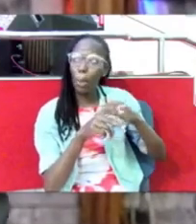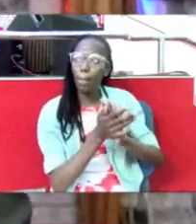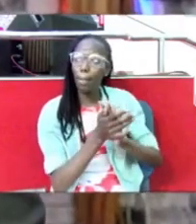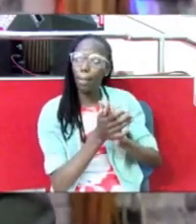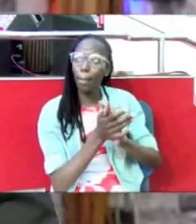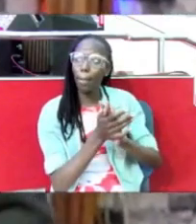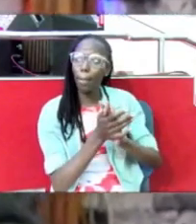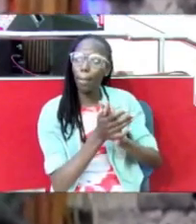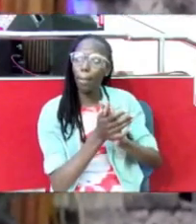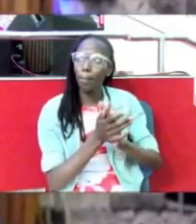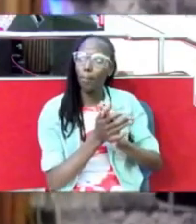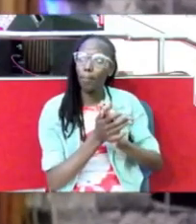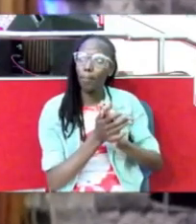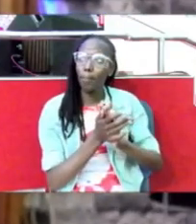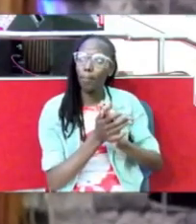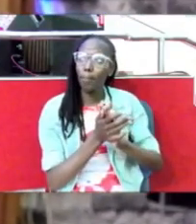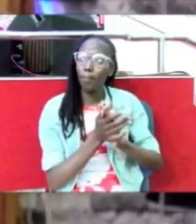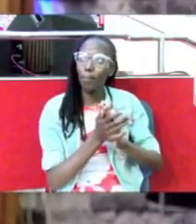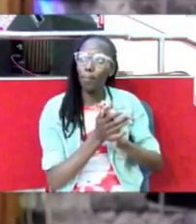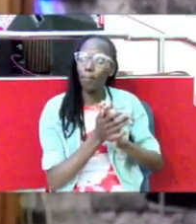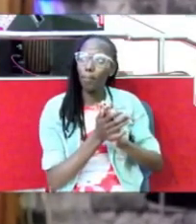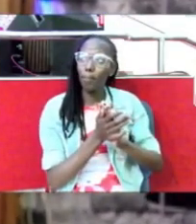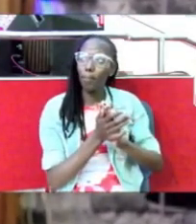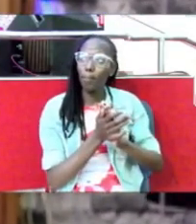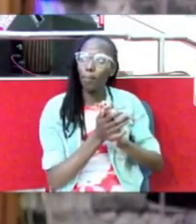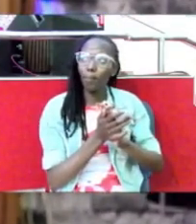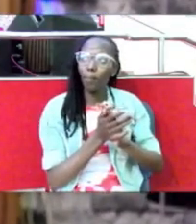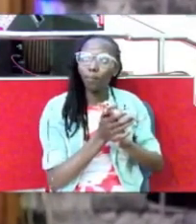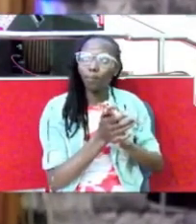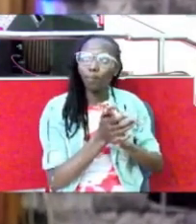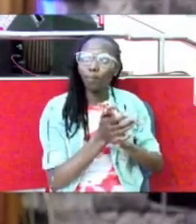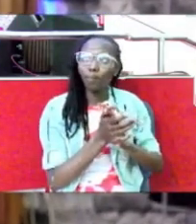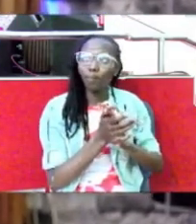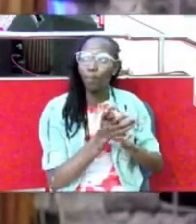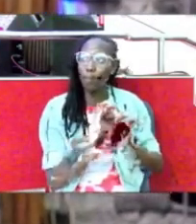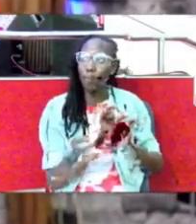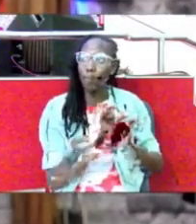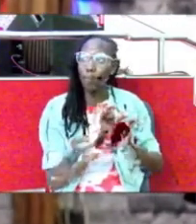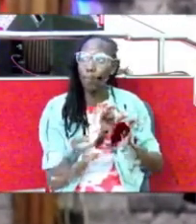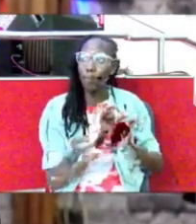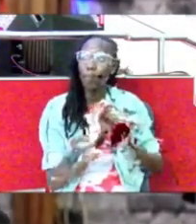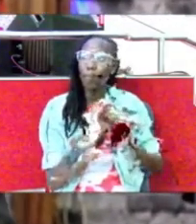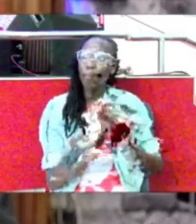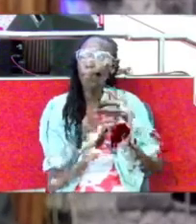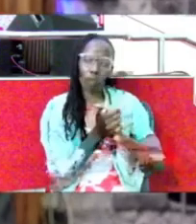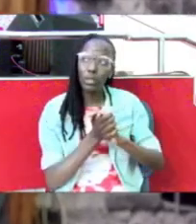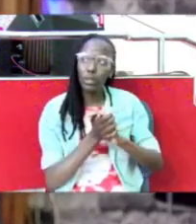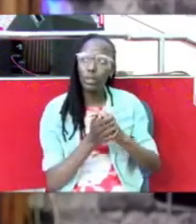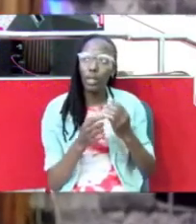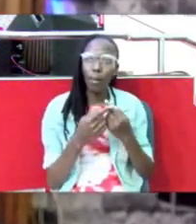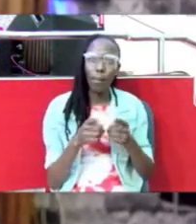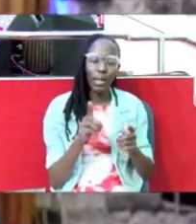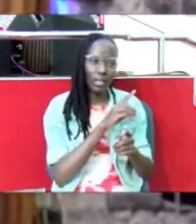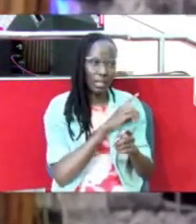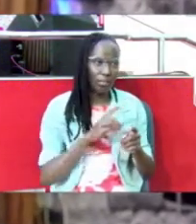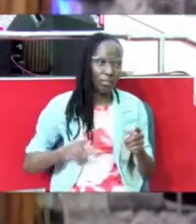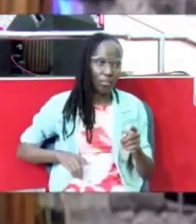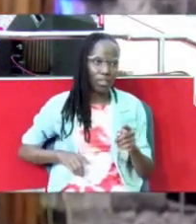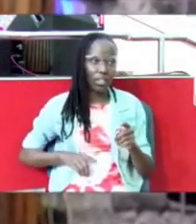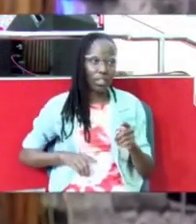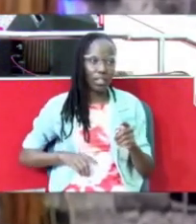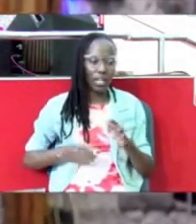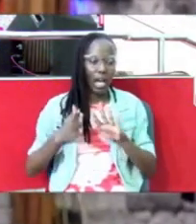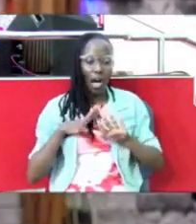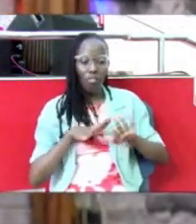huduma. When we buy into the vision. Tutakapo kumbatia haya maono. But David ignored his brother.